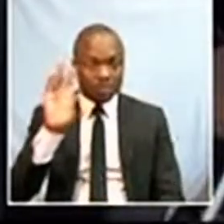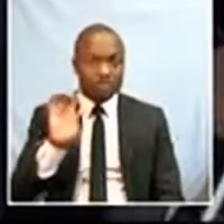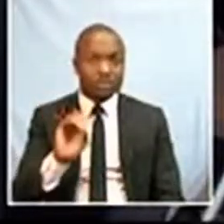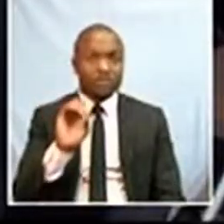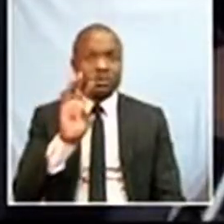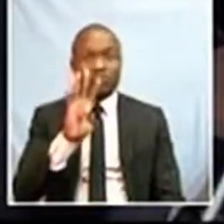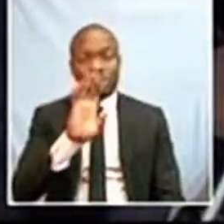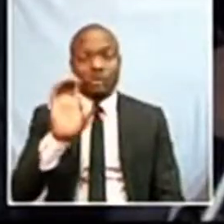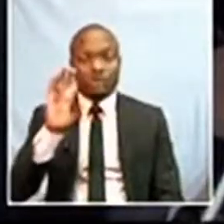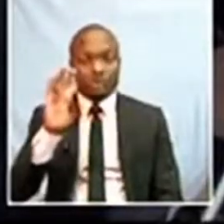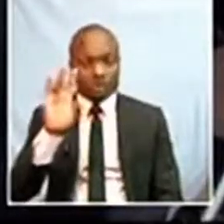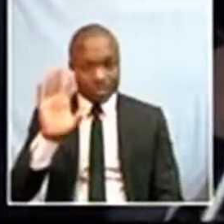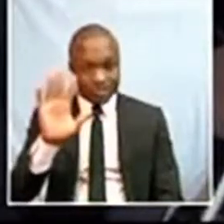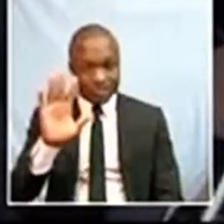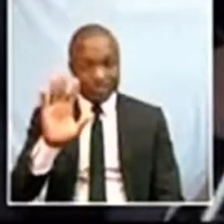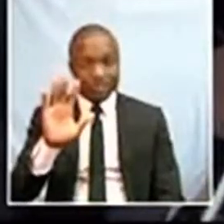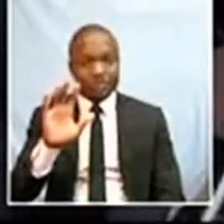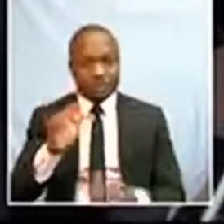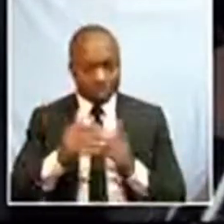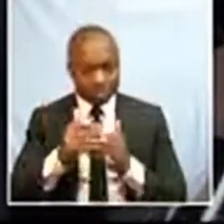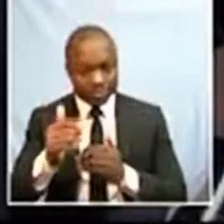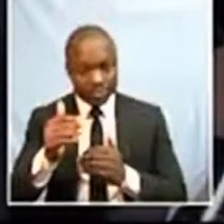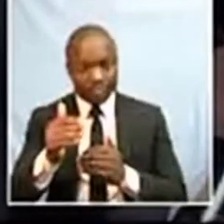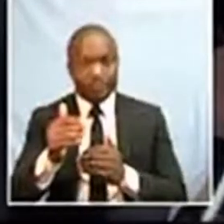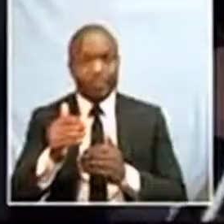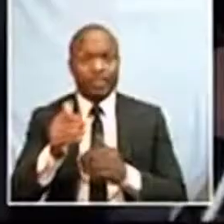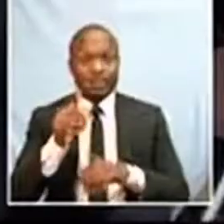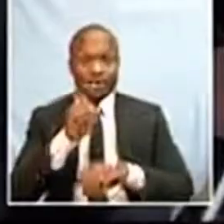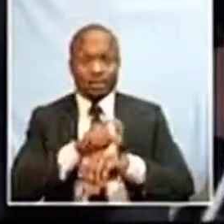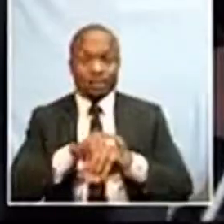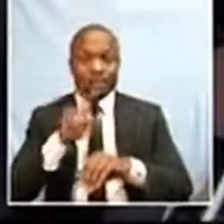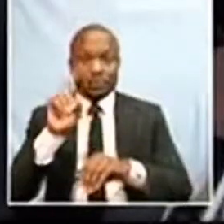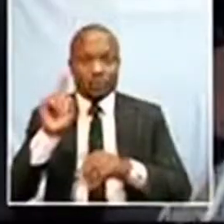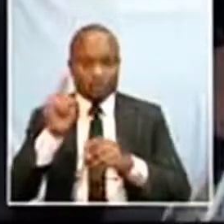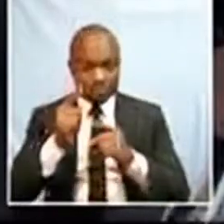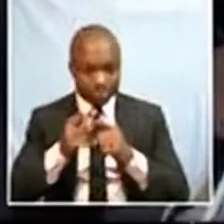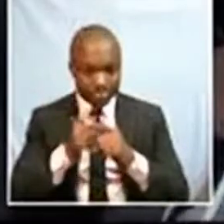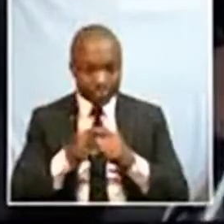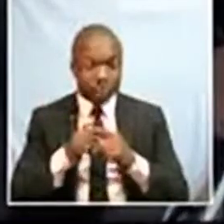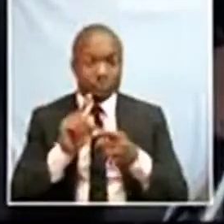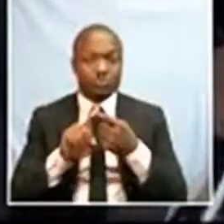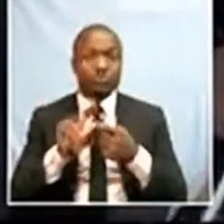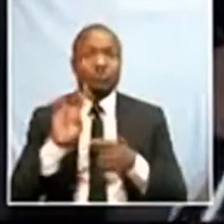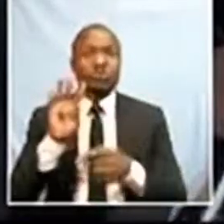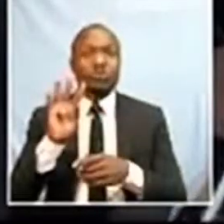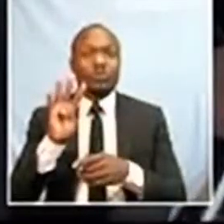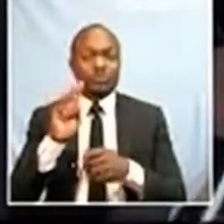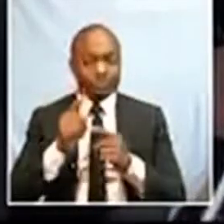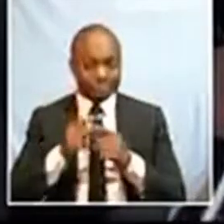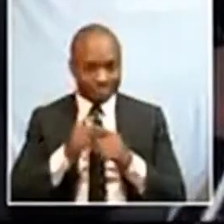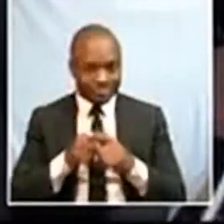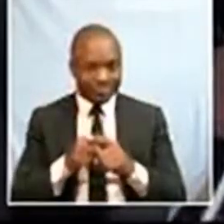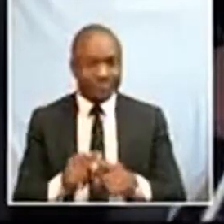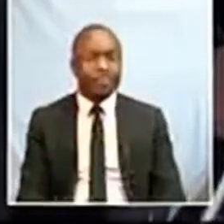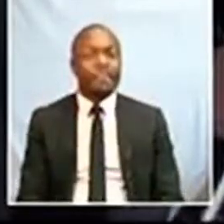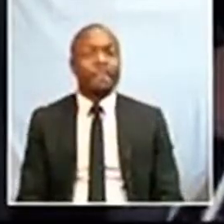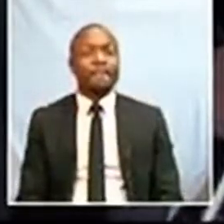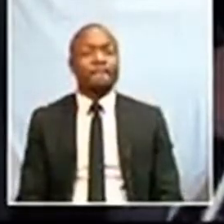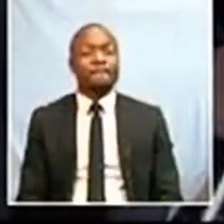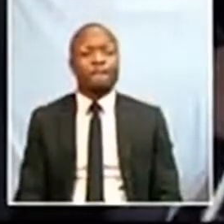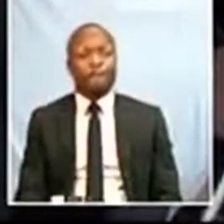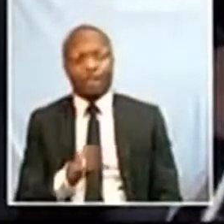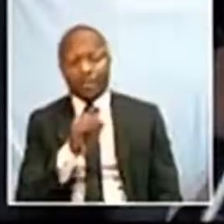475,475, and also extended his construction period by 1 more month to 4 months. So